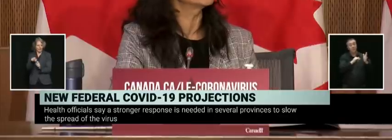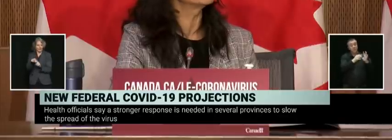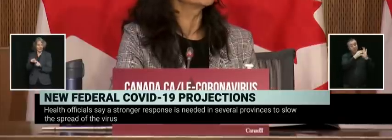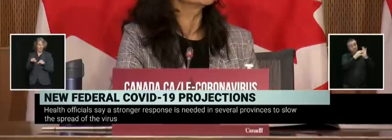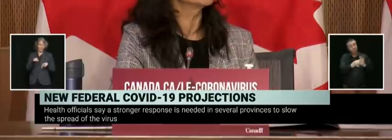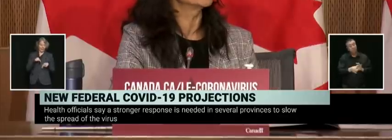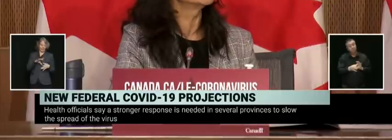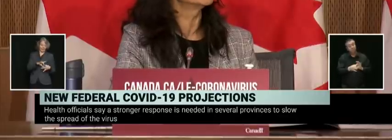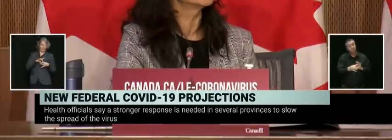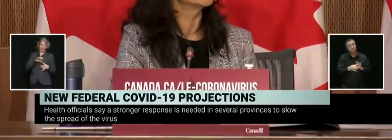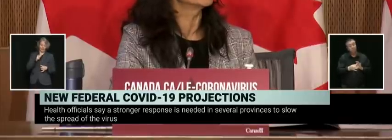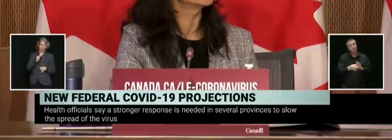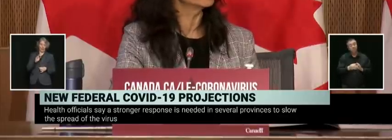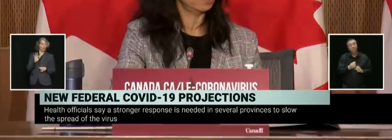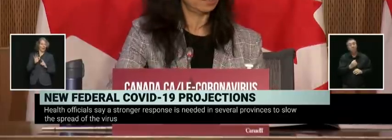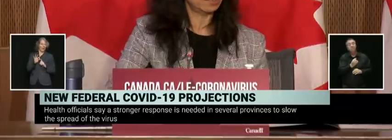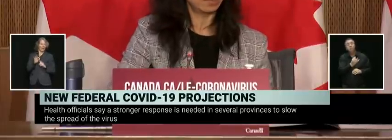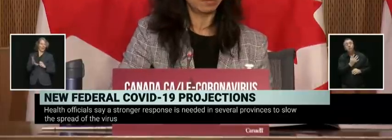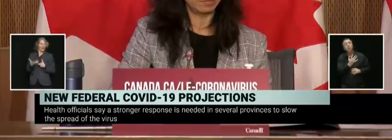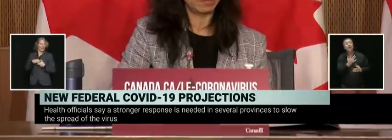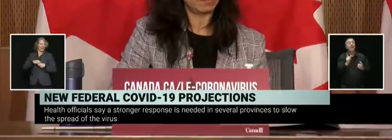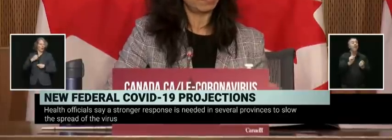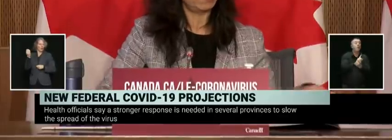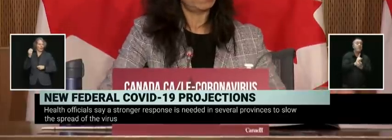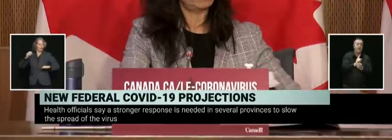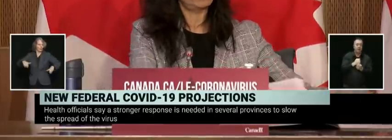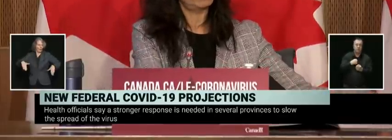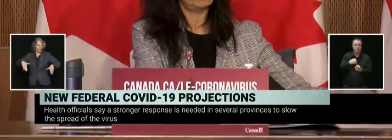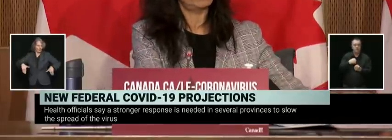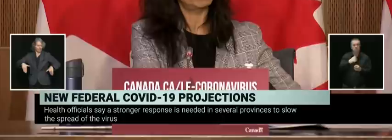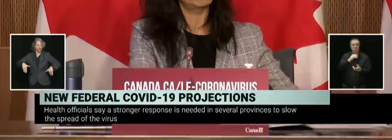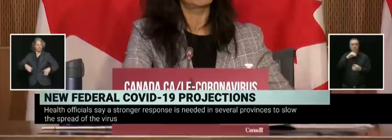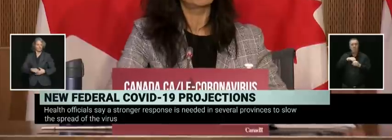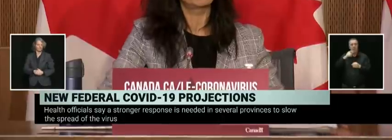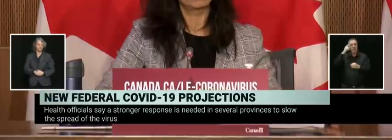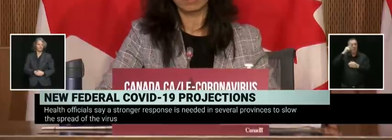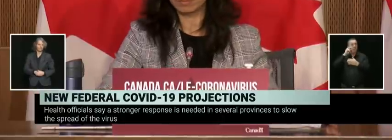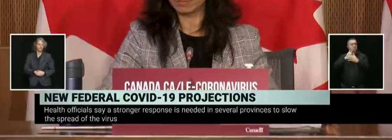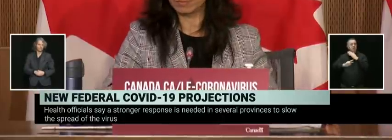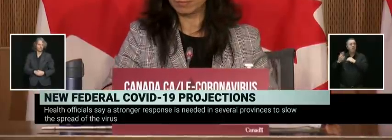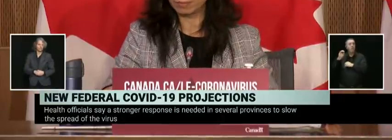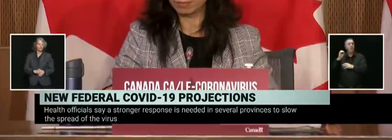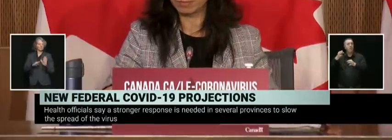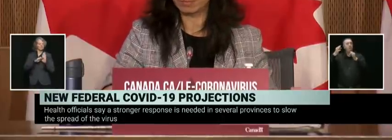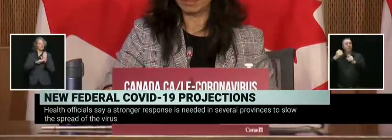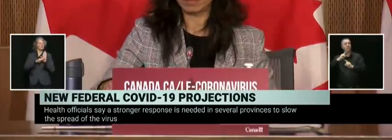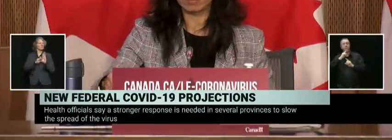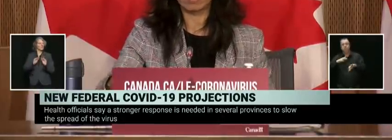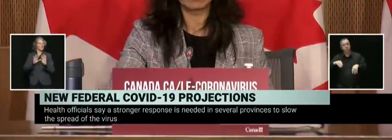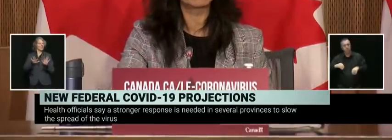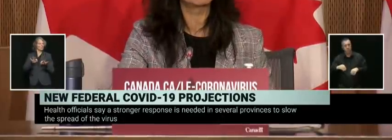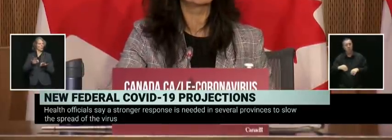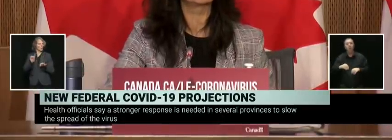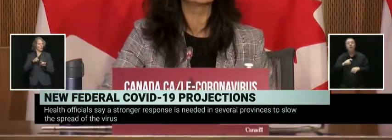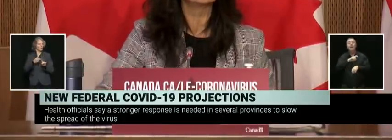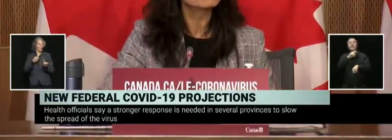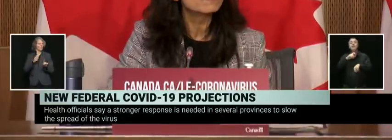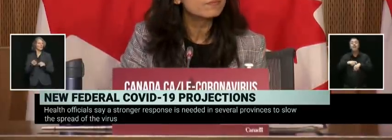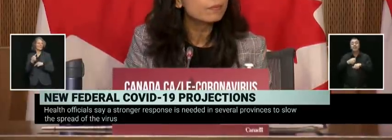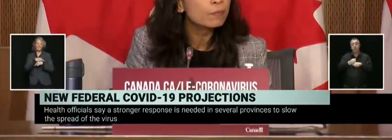be at the bottom of the slide, I think.